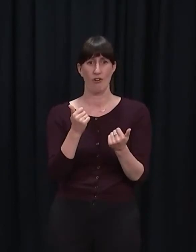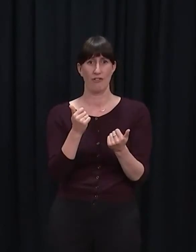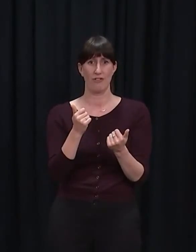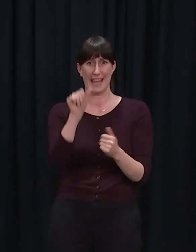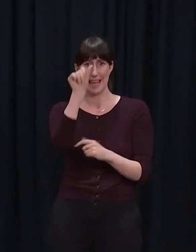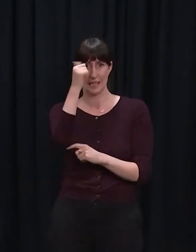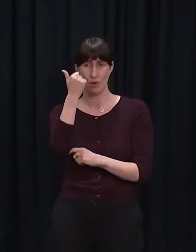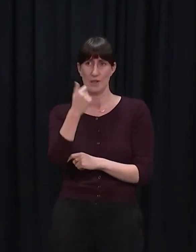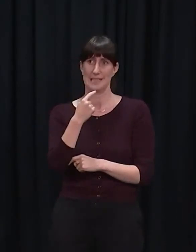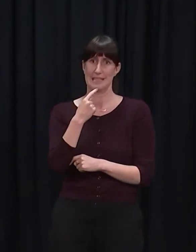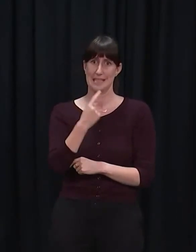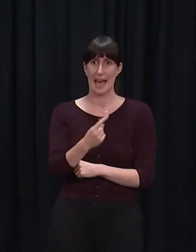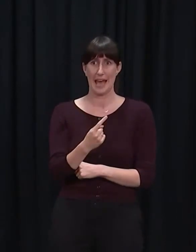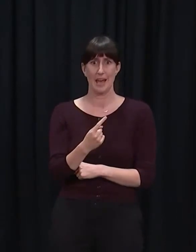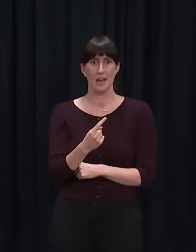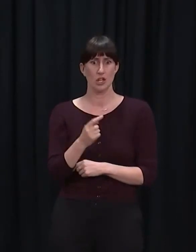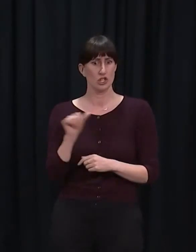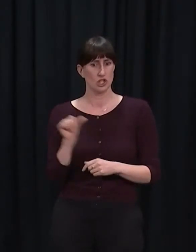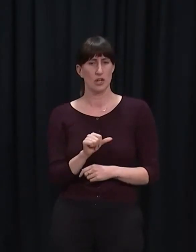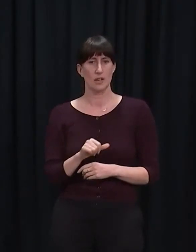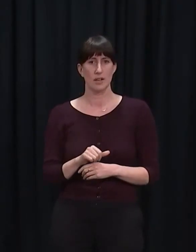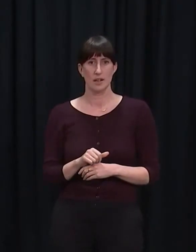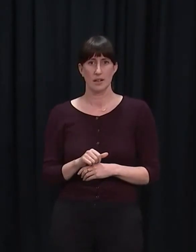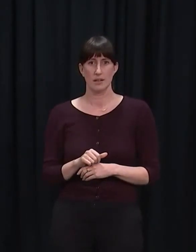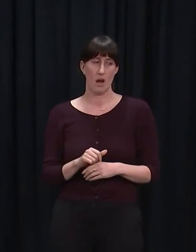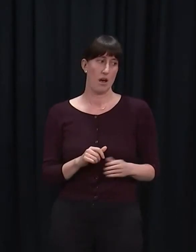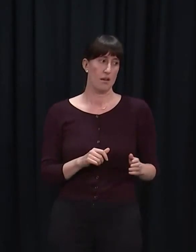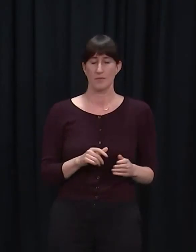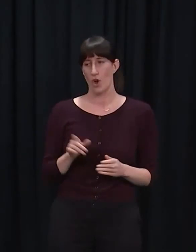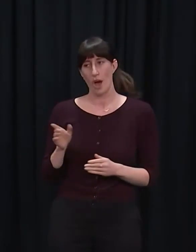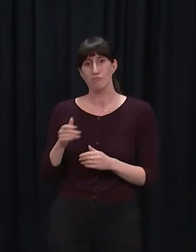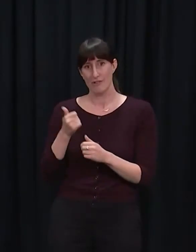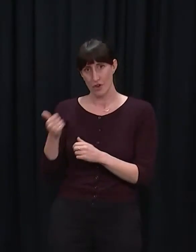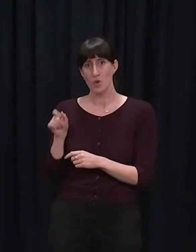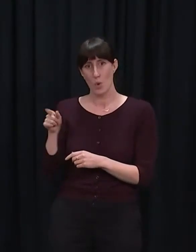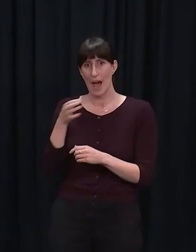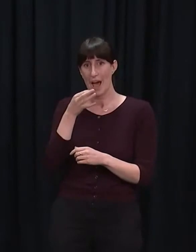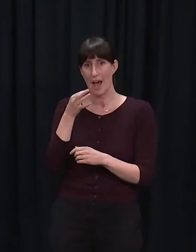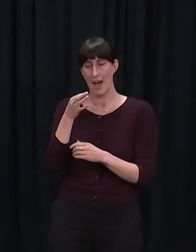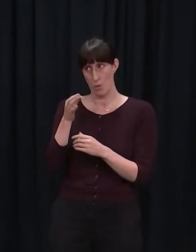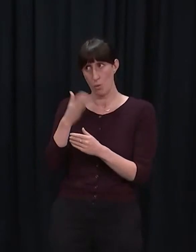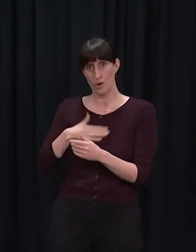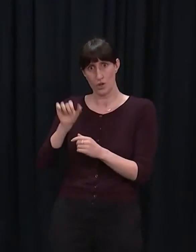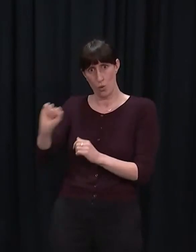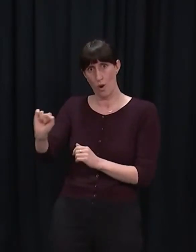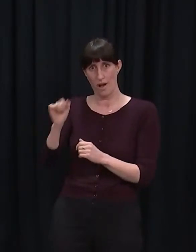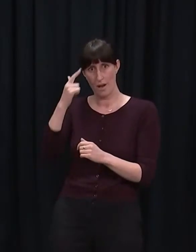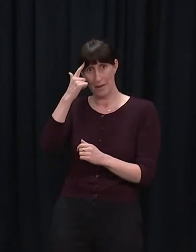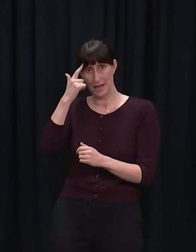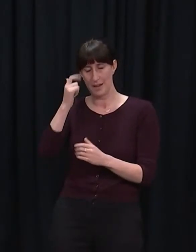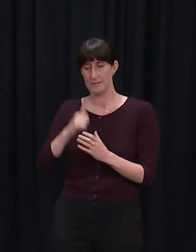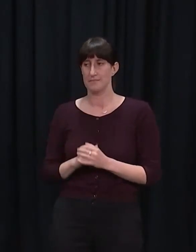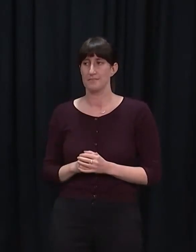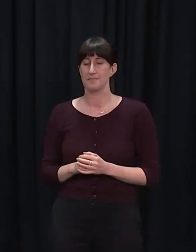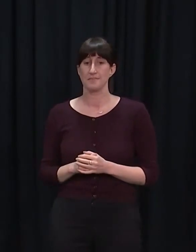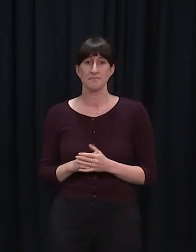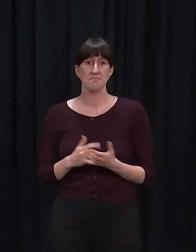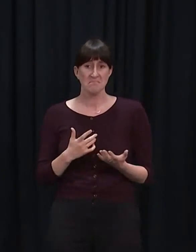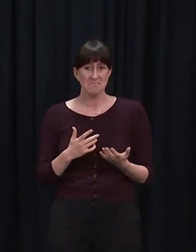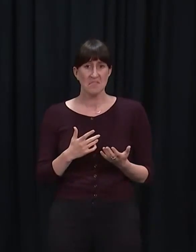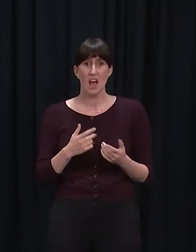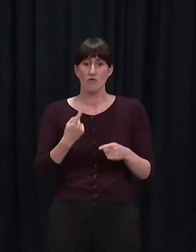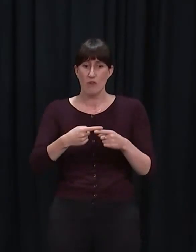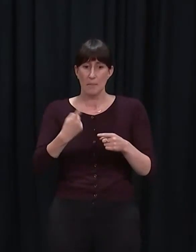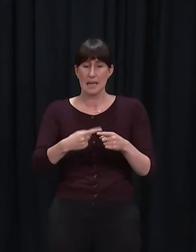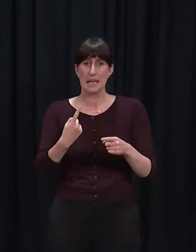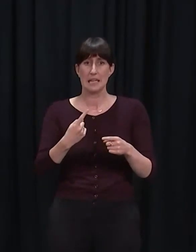director. Look, I don't want to give a final view on that. I do think that rapid antigen tests are likely to be more widely